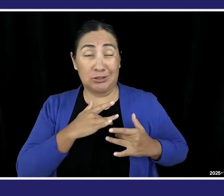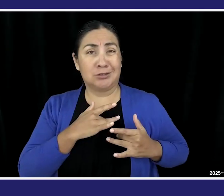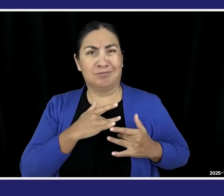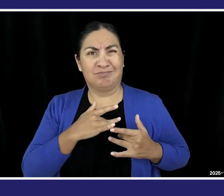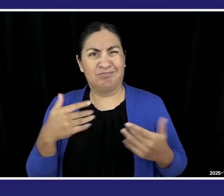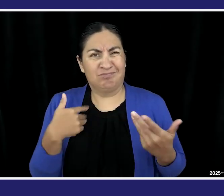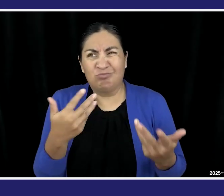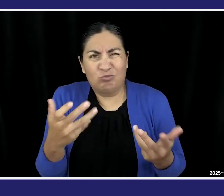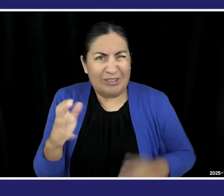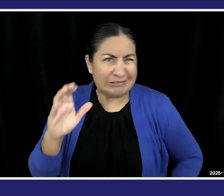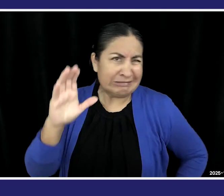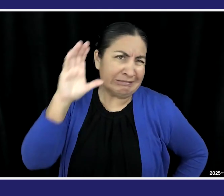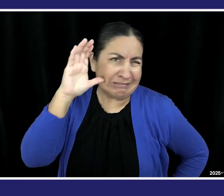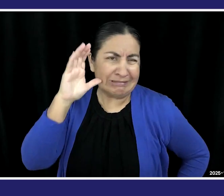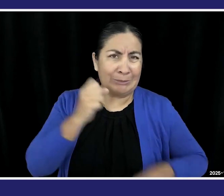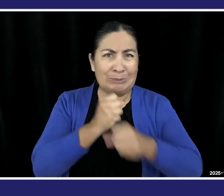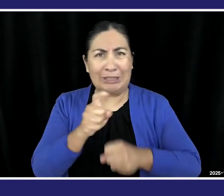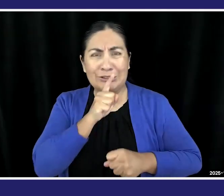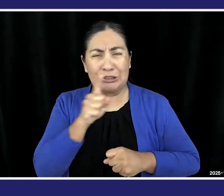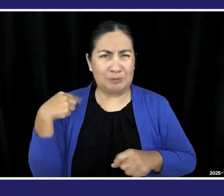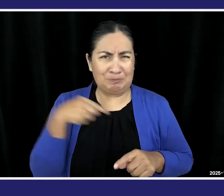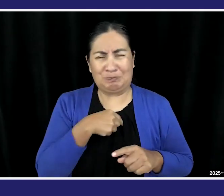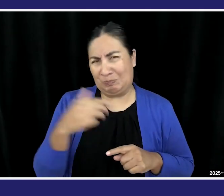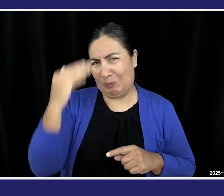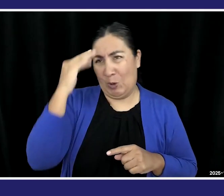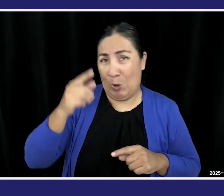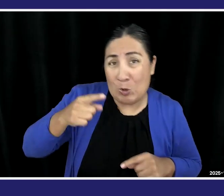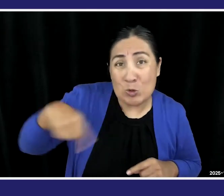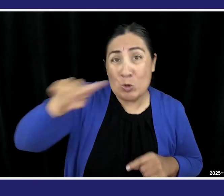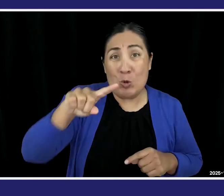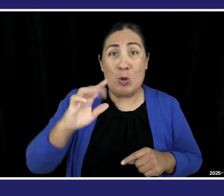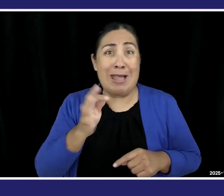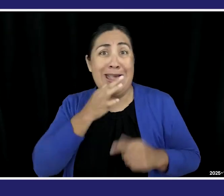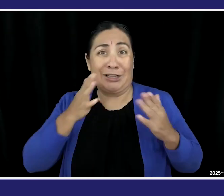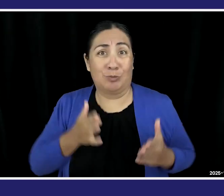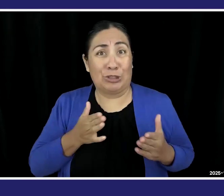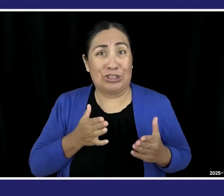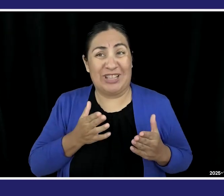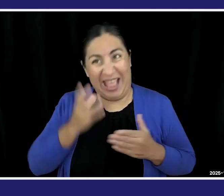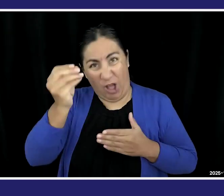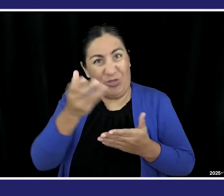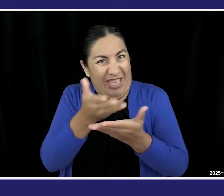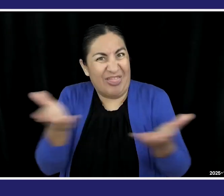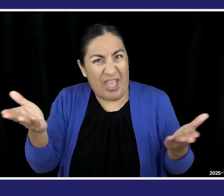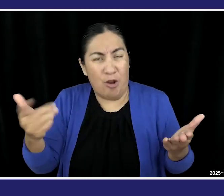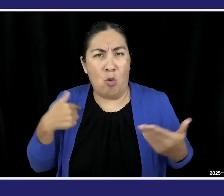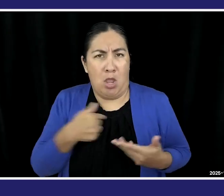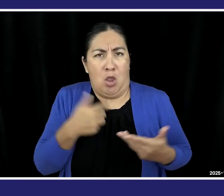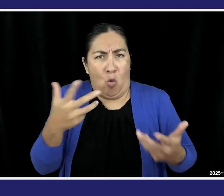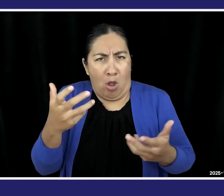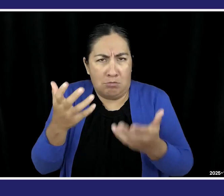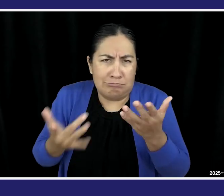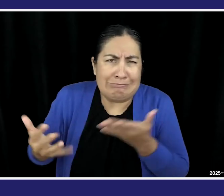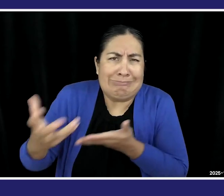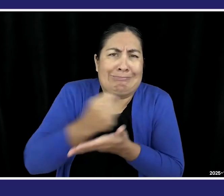want to be mindful of the fact that you are the experts on the ground. And so we want to take that feedback and